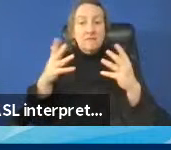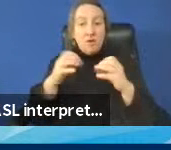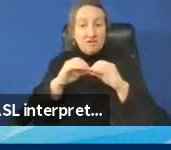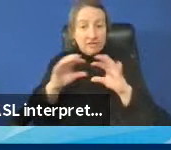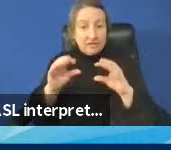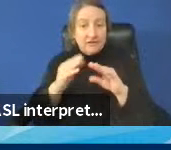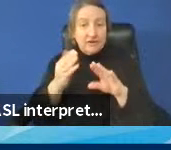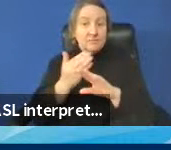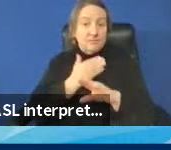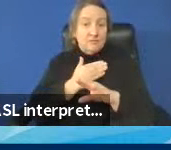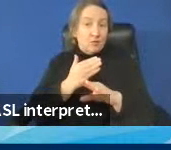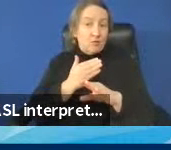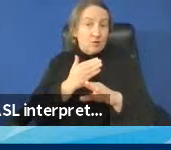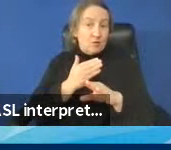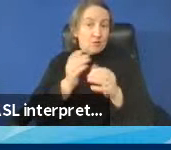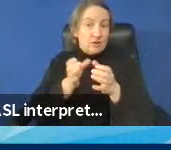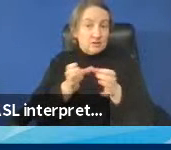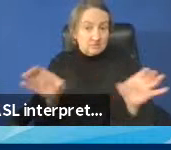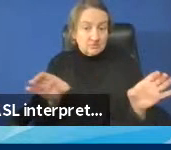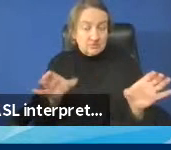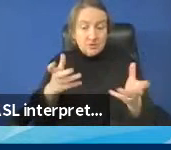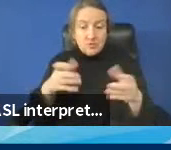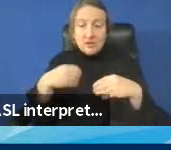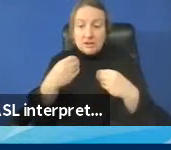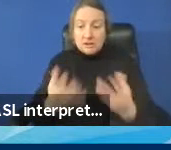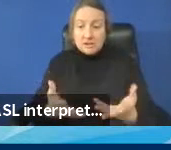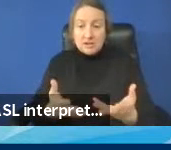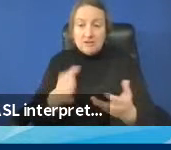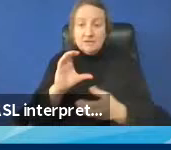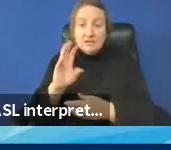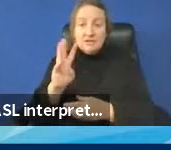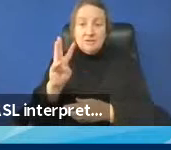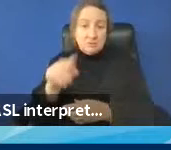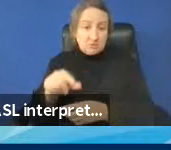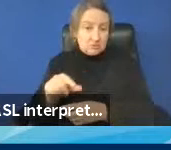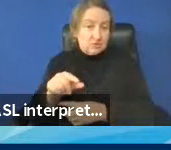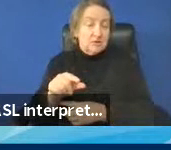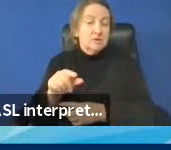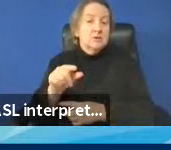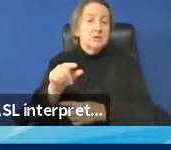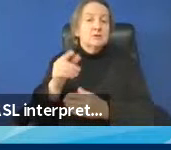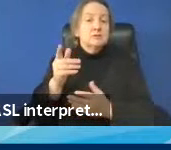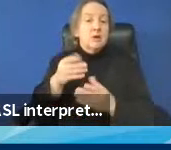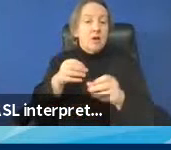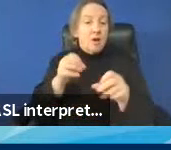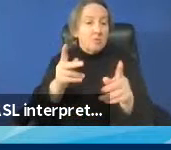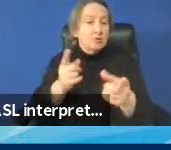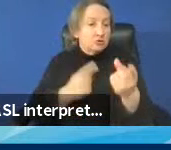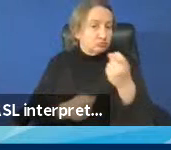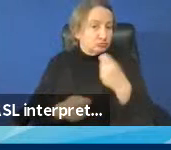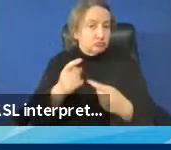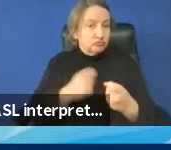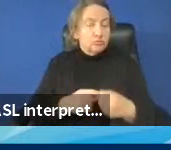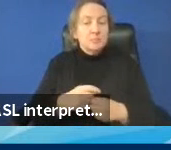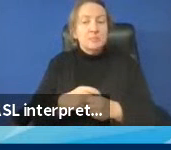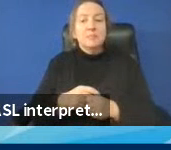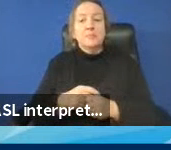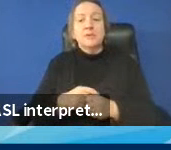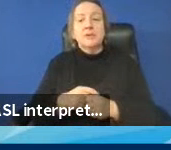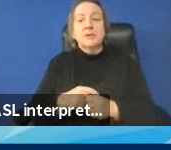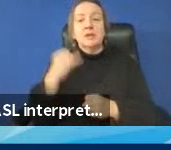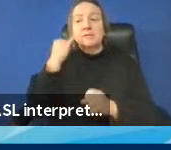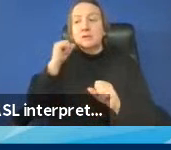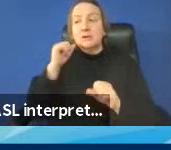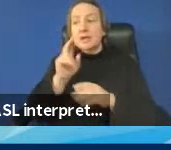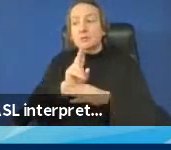before we go in, I'd like to give you the CWG an opportunity to ask those. If you can use